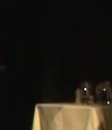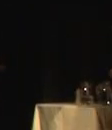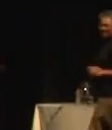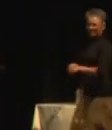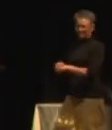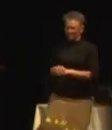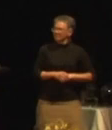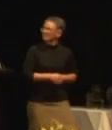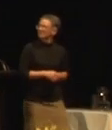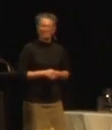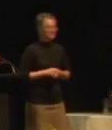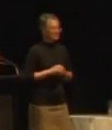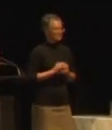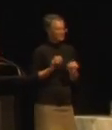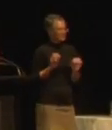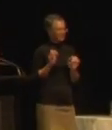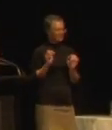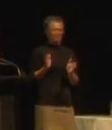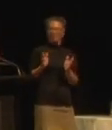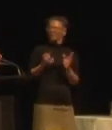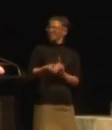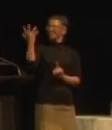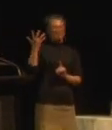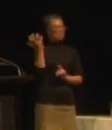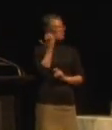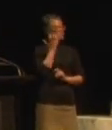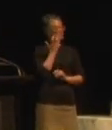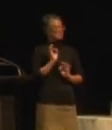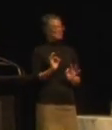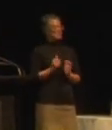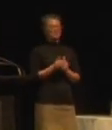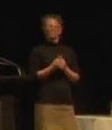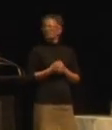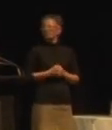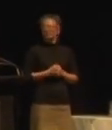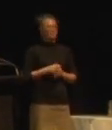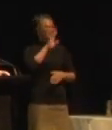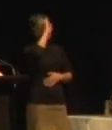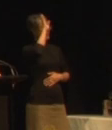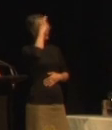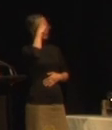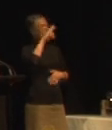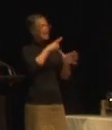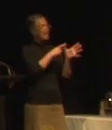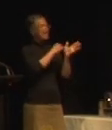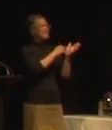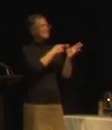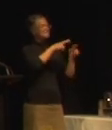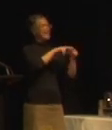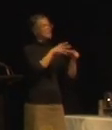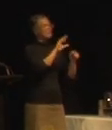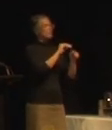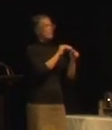All right, my slides have magically appeared. That is good. Hello, my name is Asaf. I'm from the Wikimedia